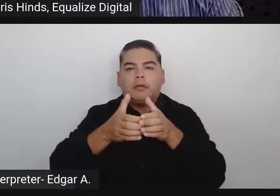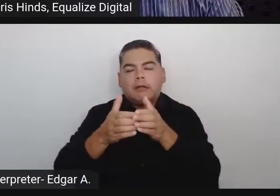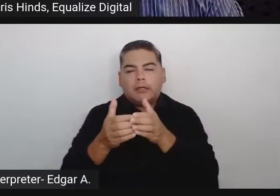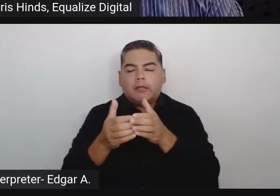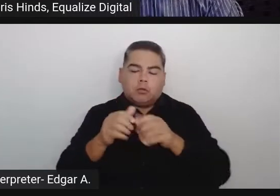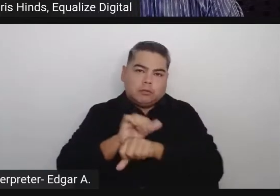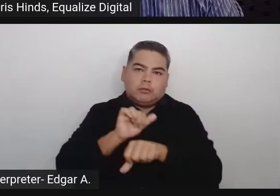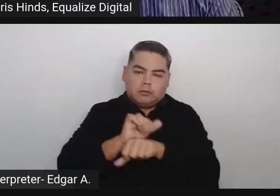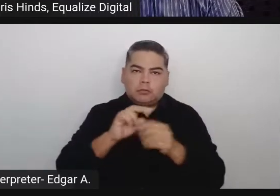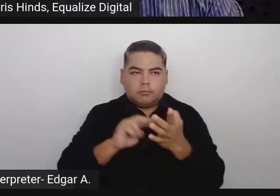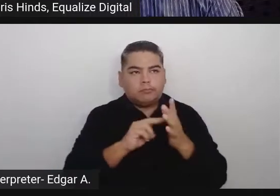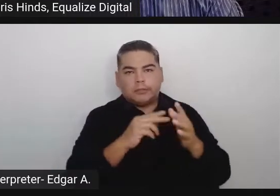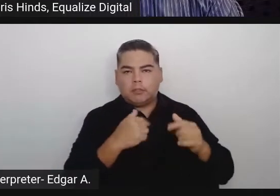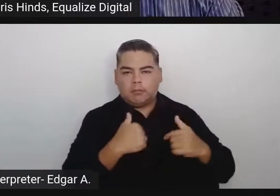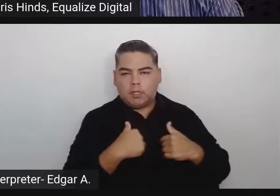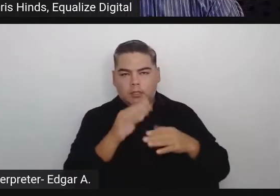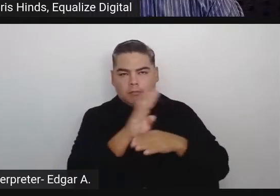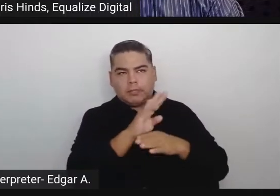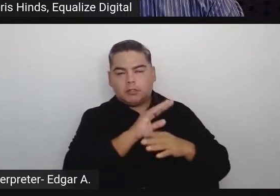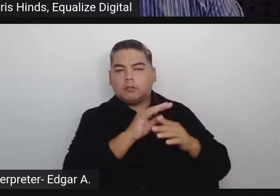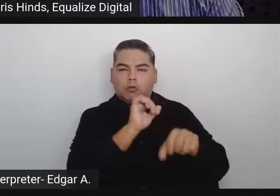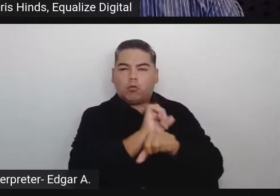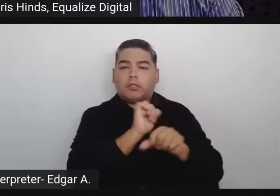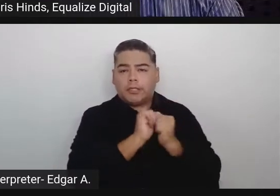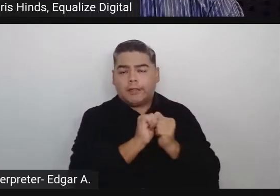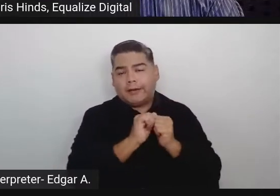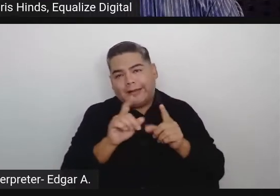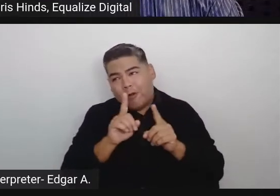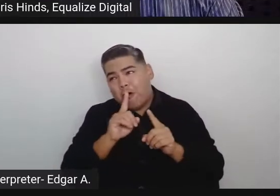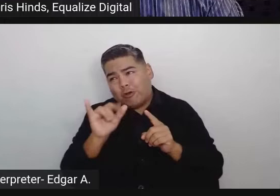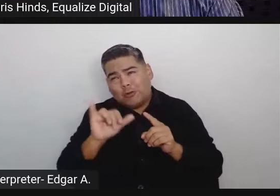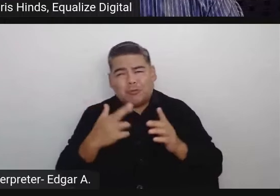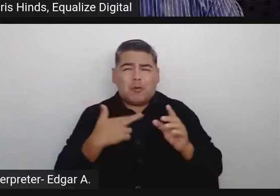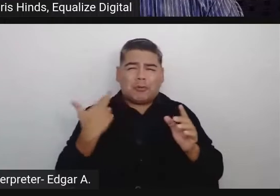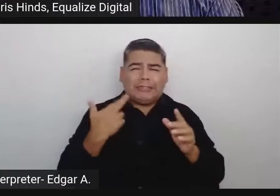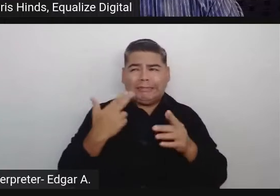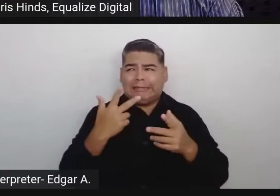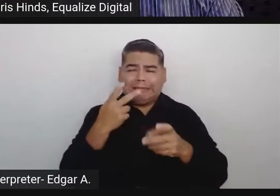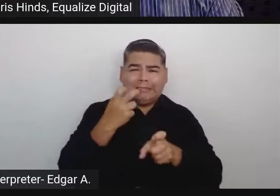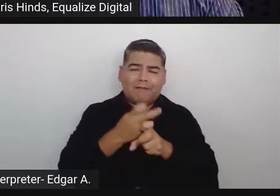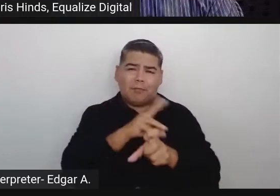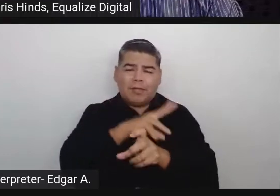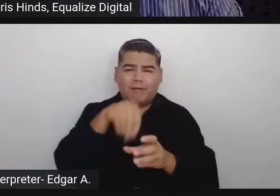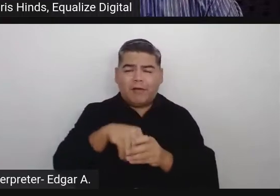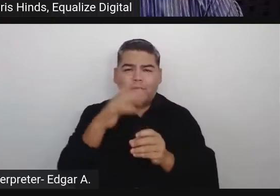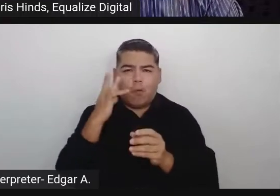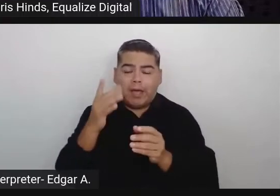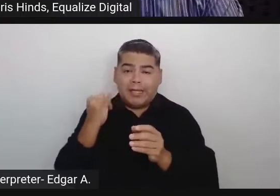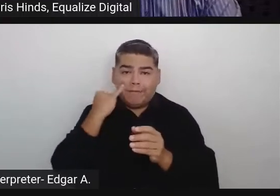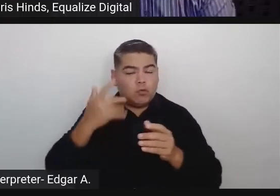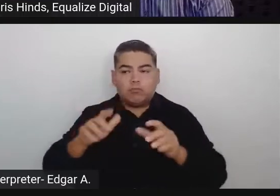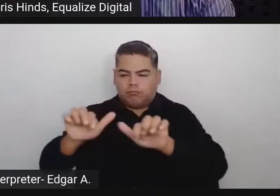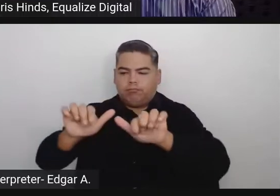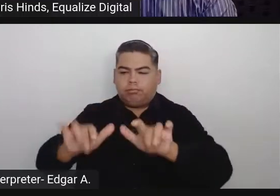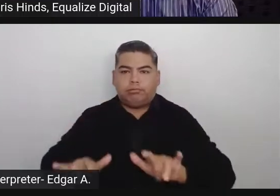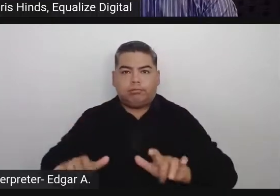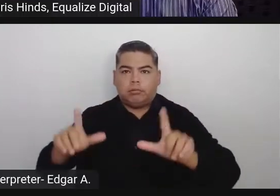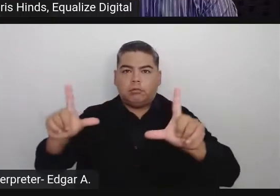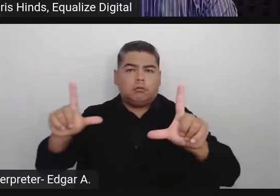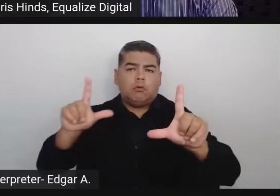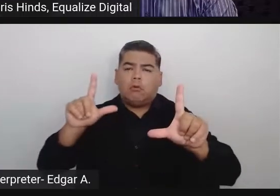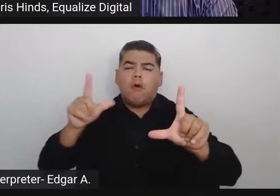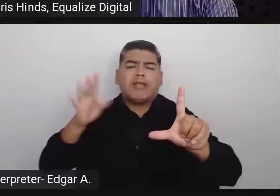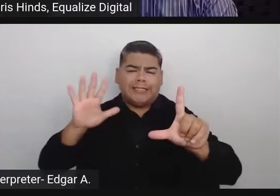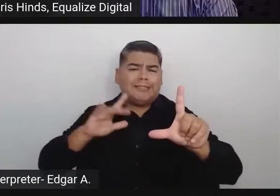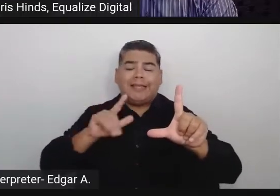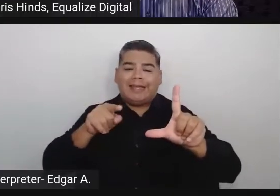ways risky to everyone involved, right? So, right, in the sense that like you could deliver something that is fantastic